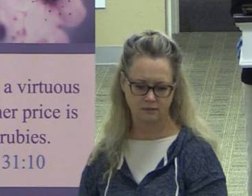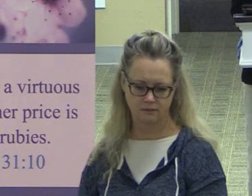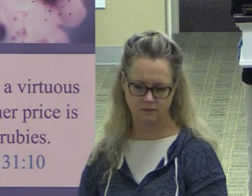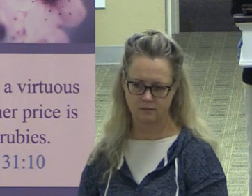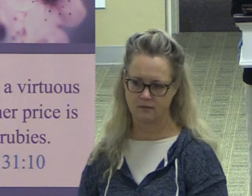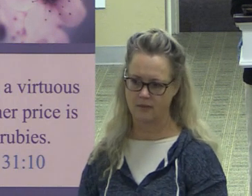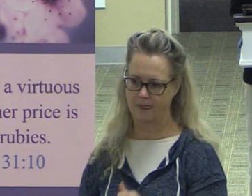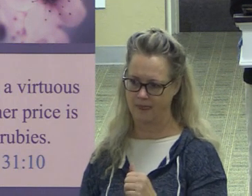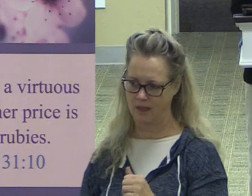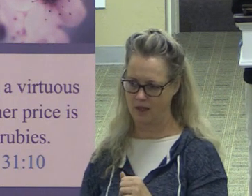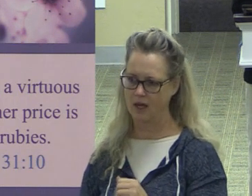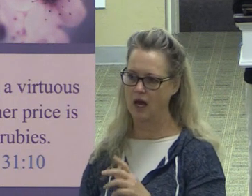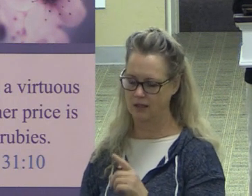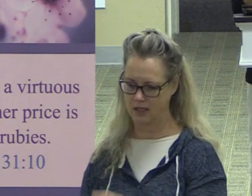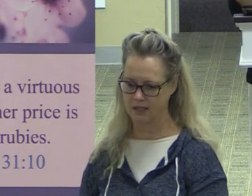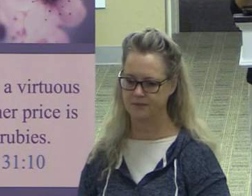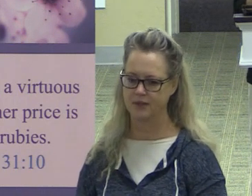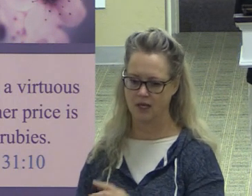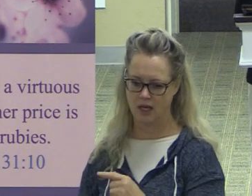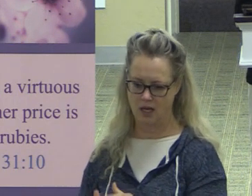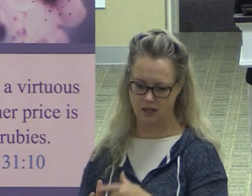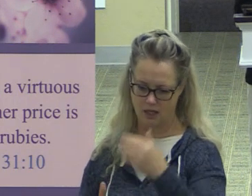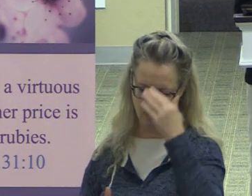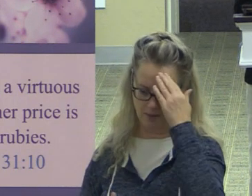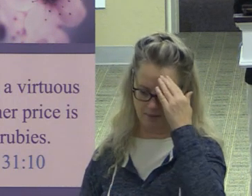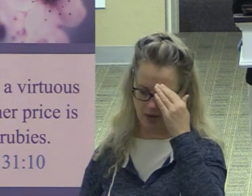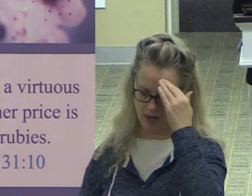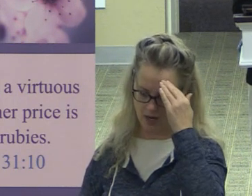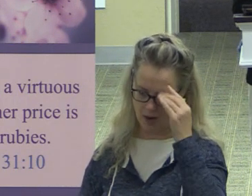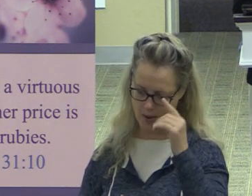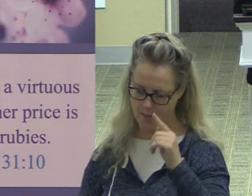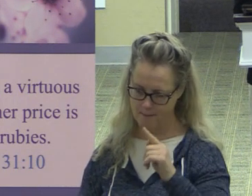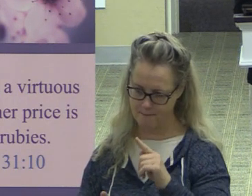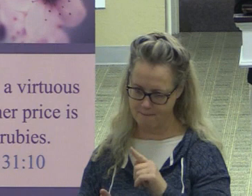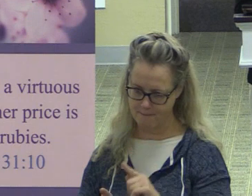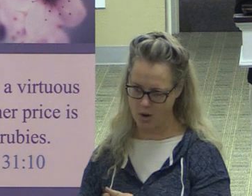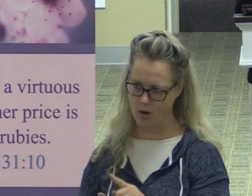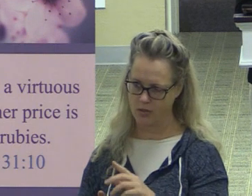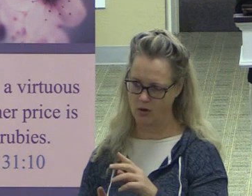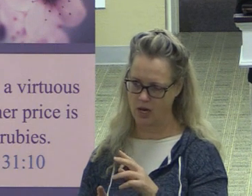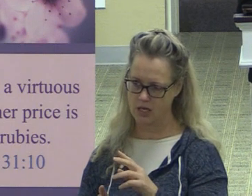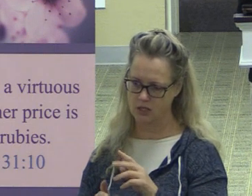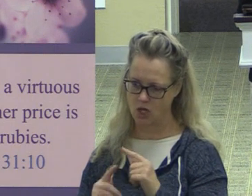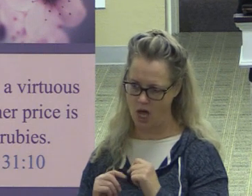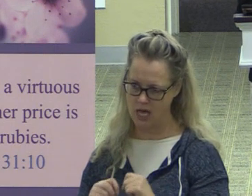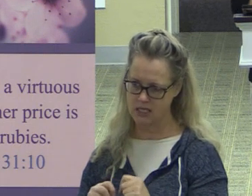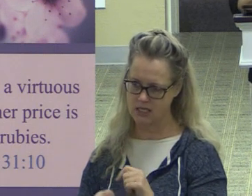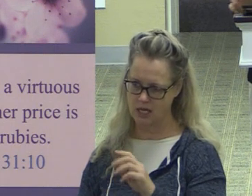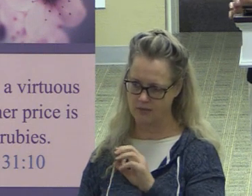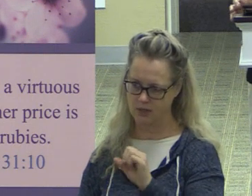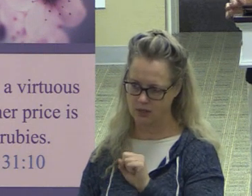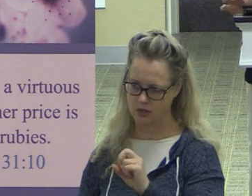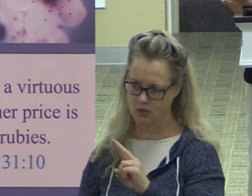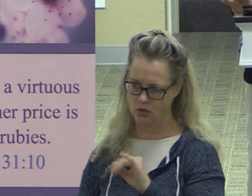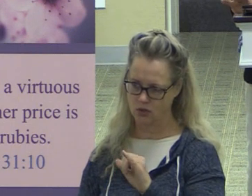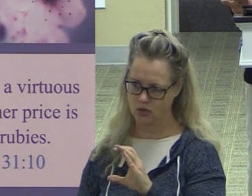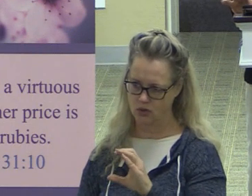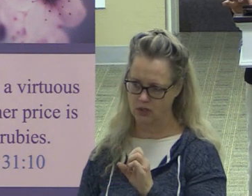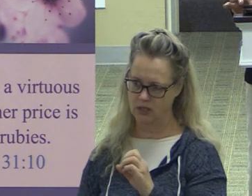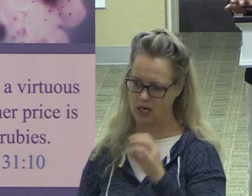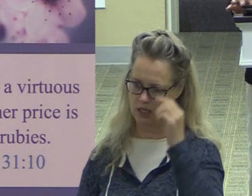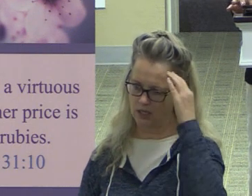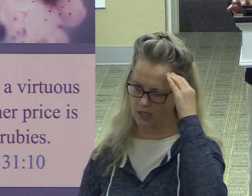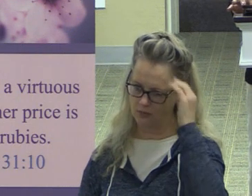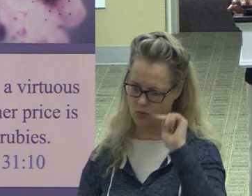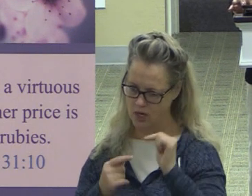attempted suicide. And right now, he really has brain damage from it. It's amazing that he survived it.